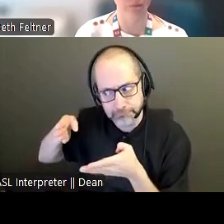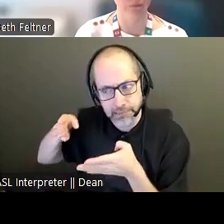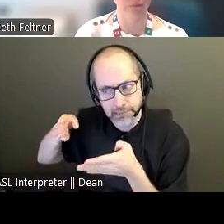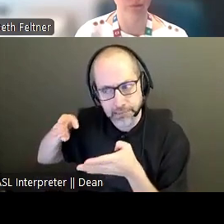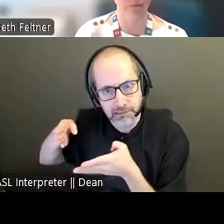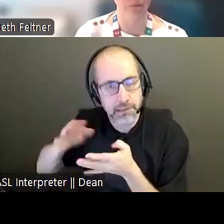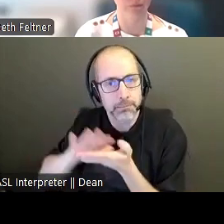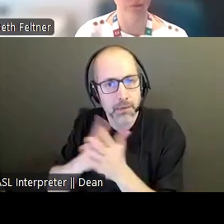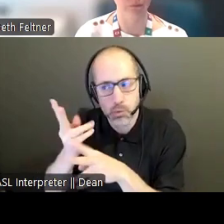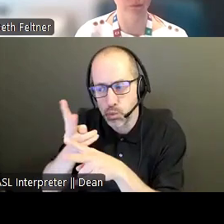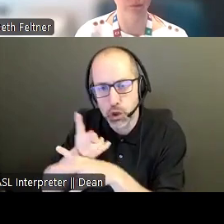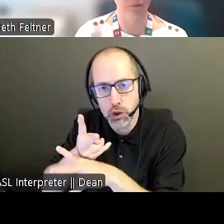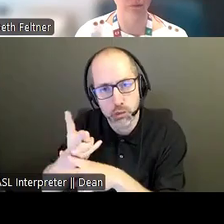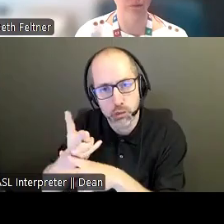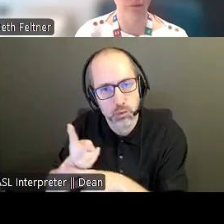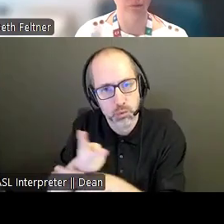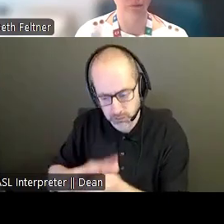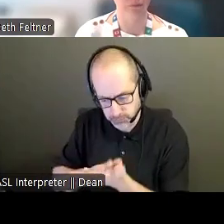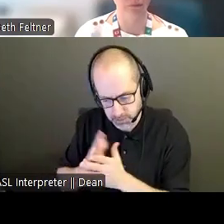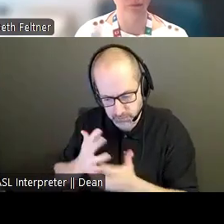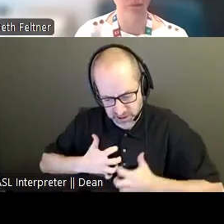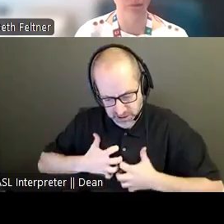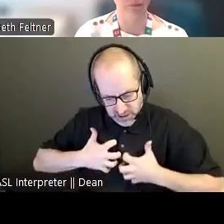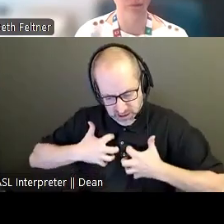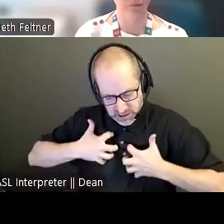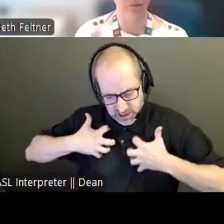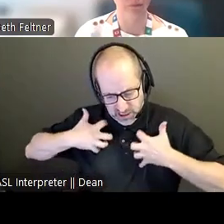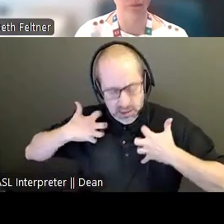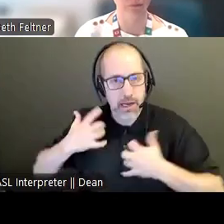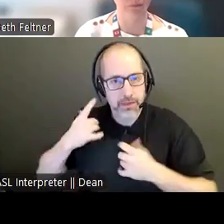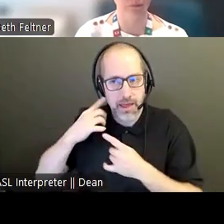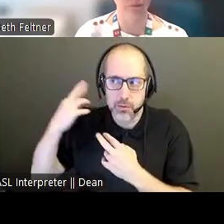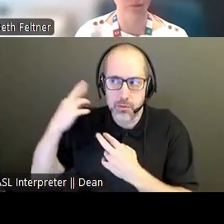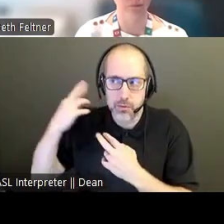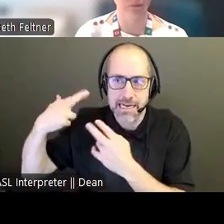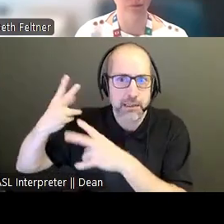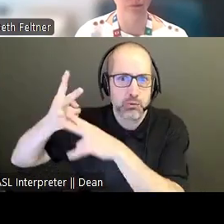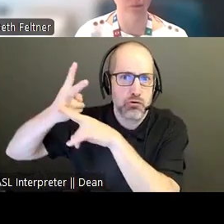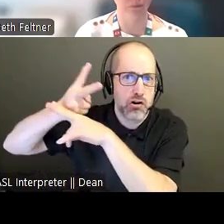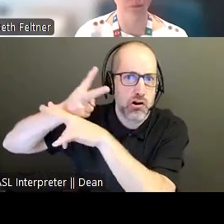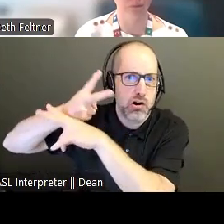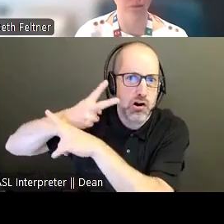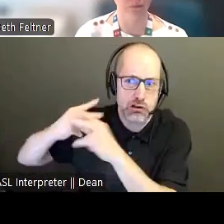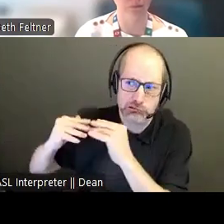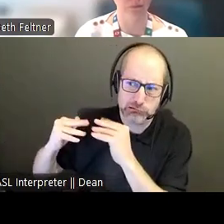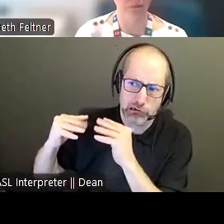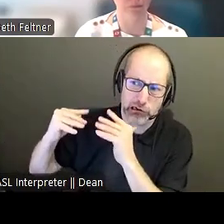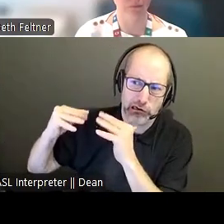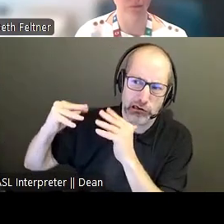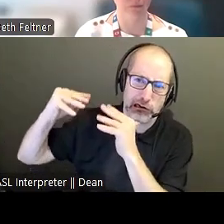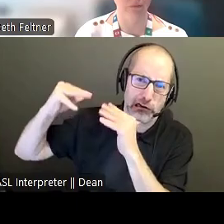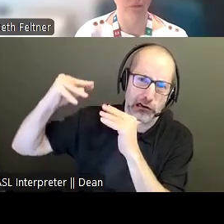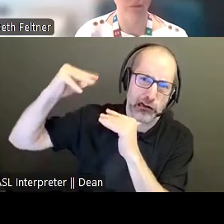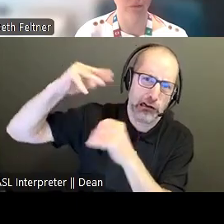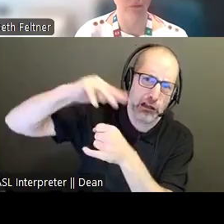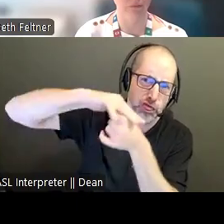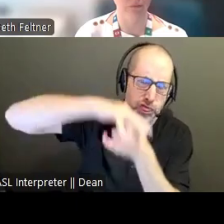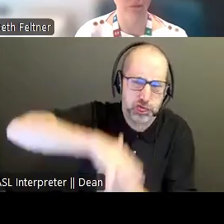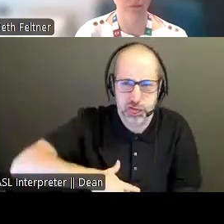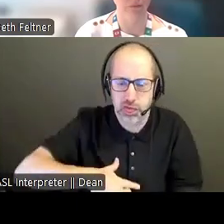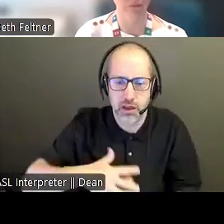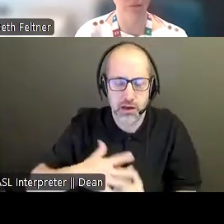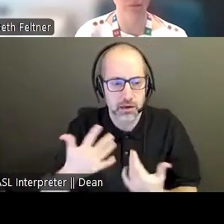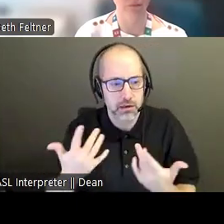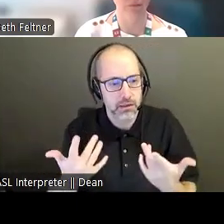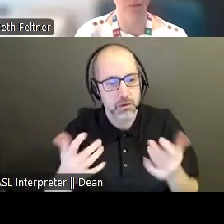there are different types of things that can help, whether it's, sound therapy, having background noise on,